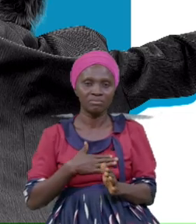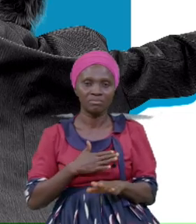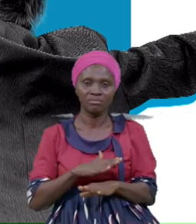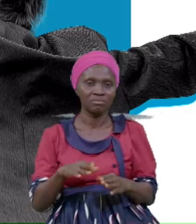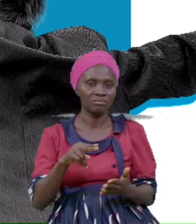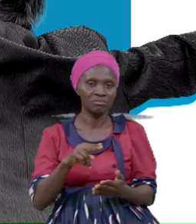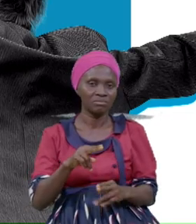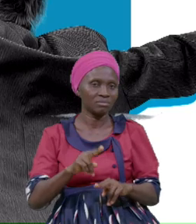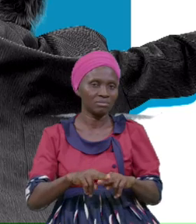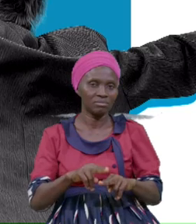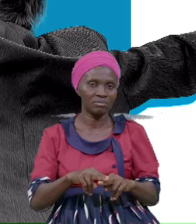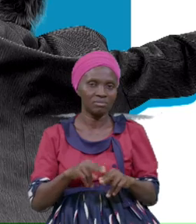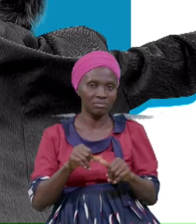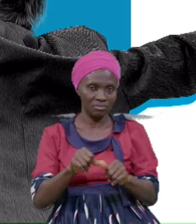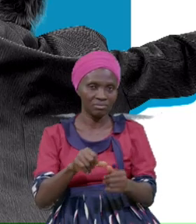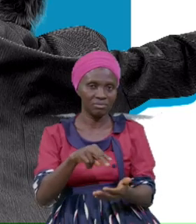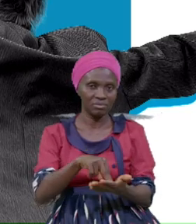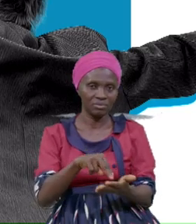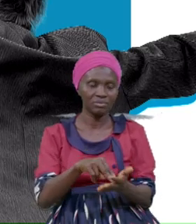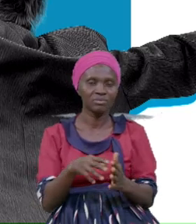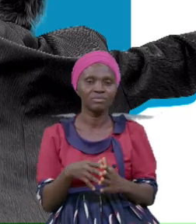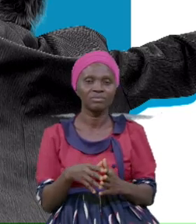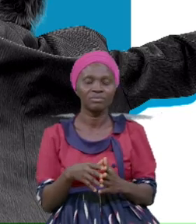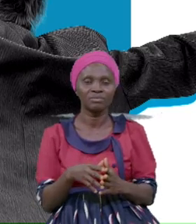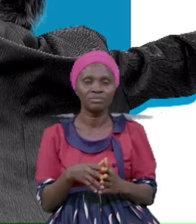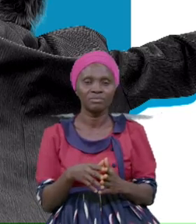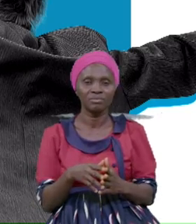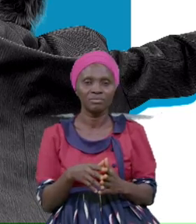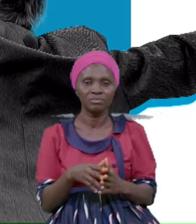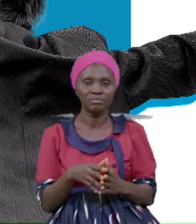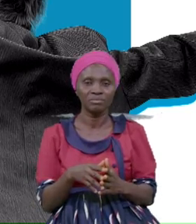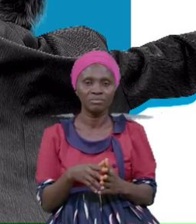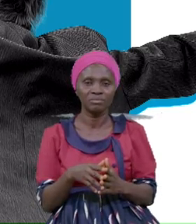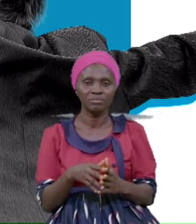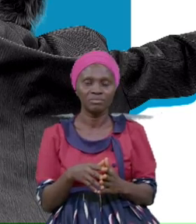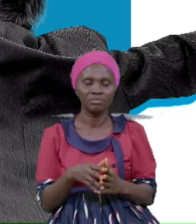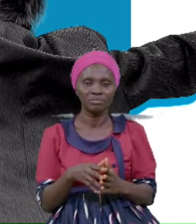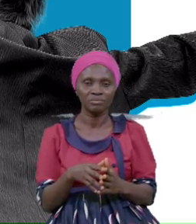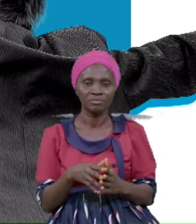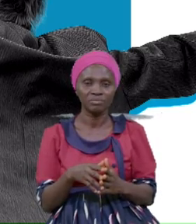on standing until you are attended to.